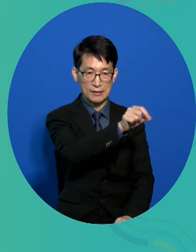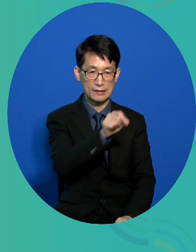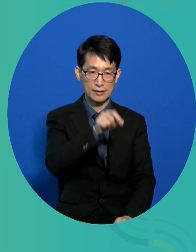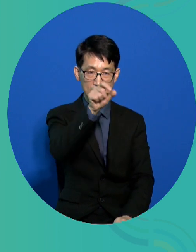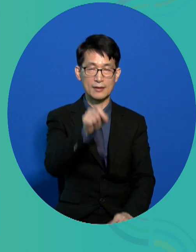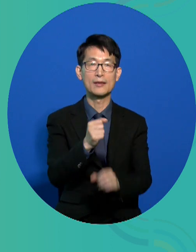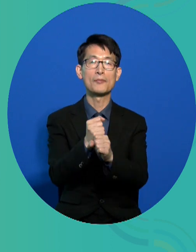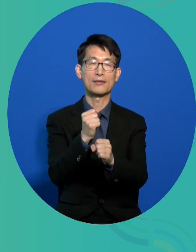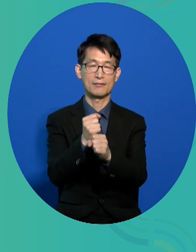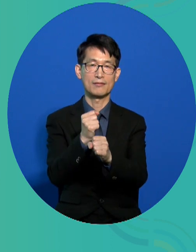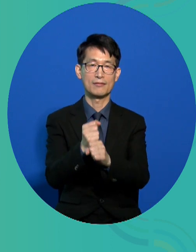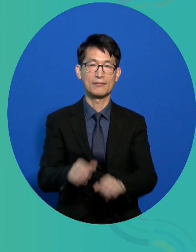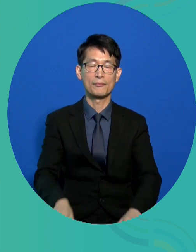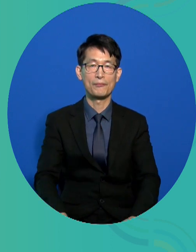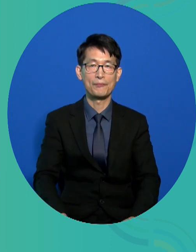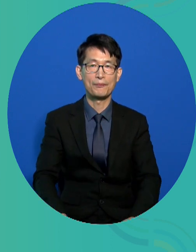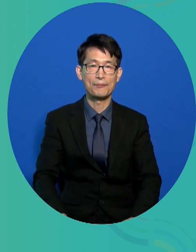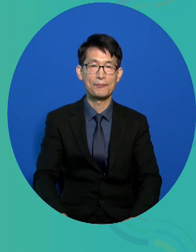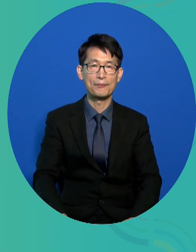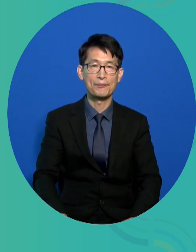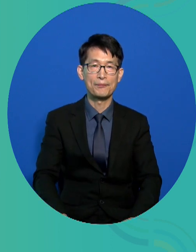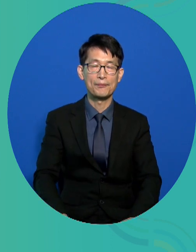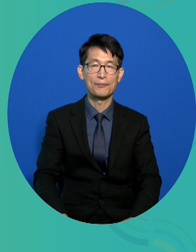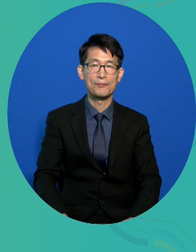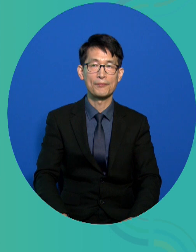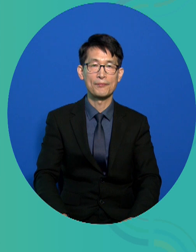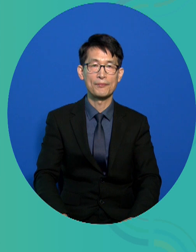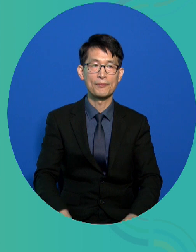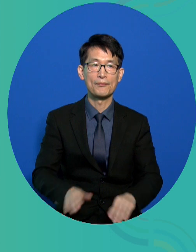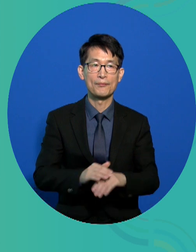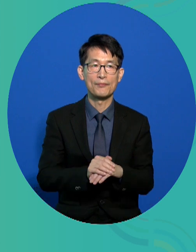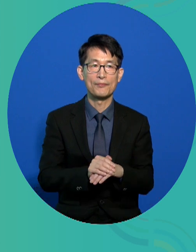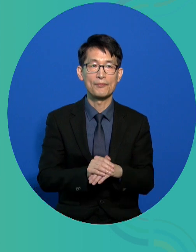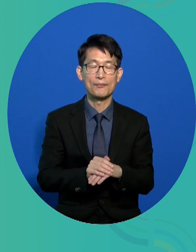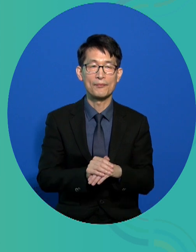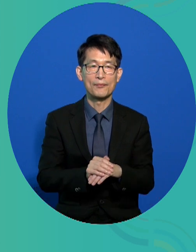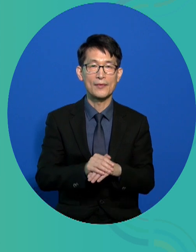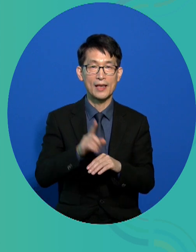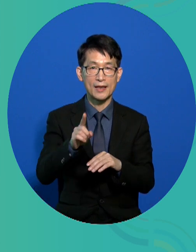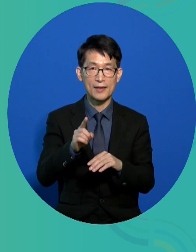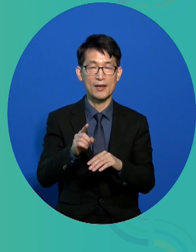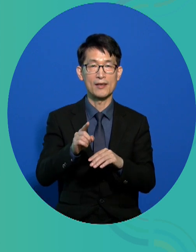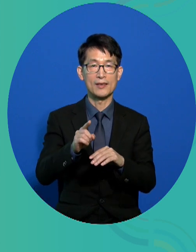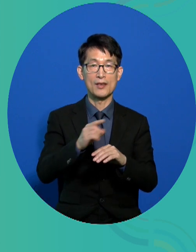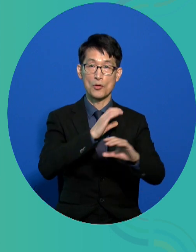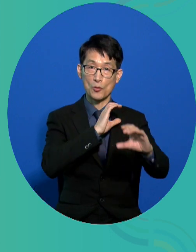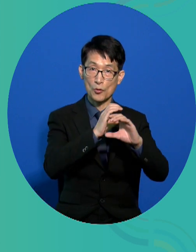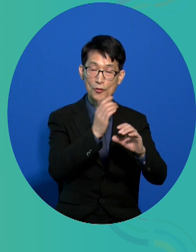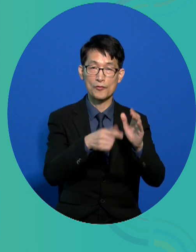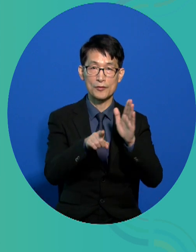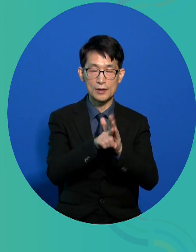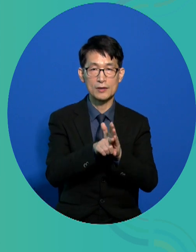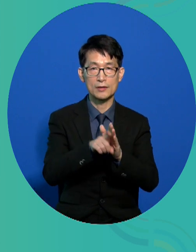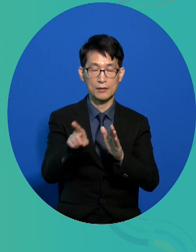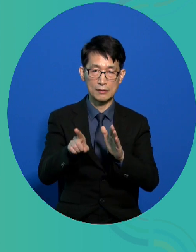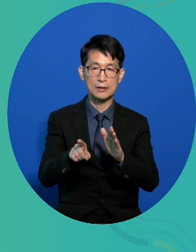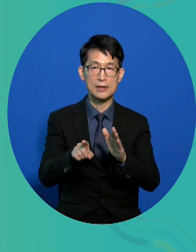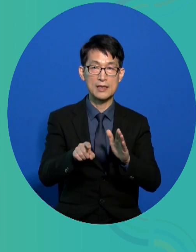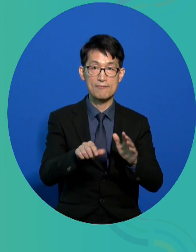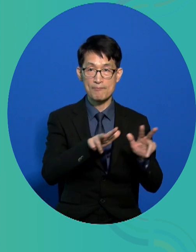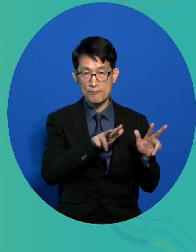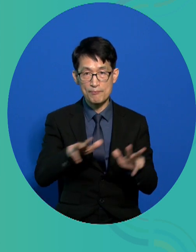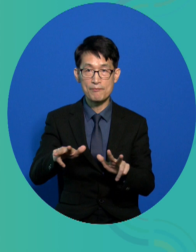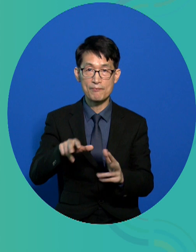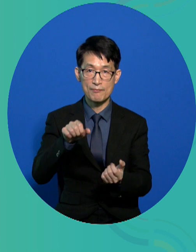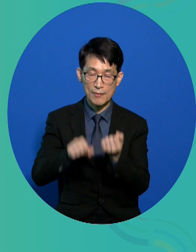So what this means is that the CART service is a translation service or an interpretation